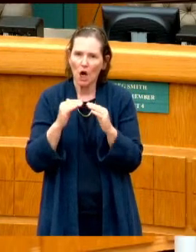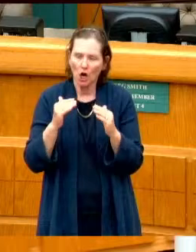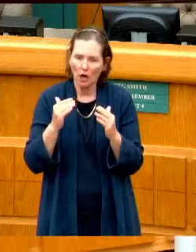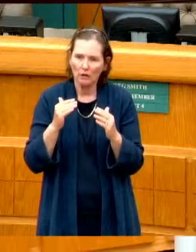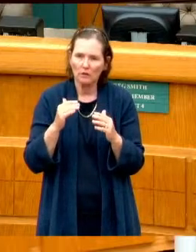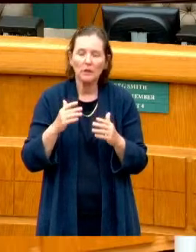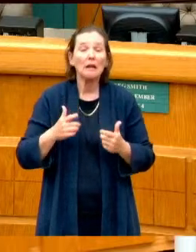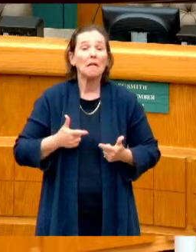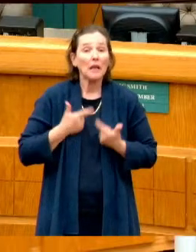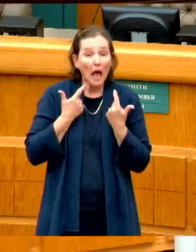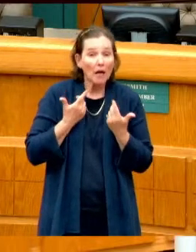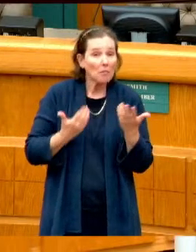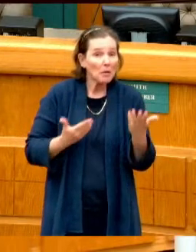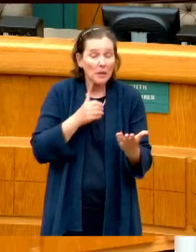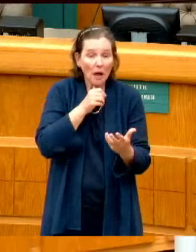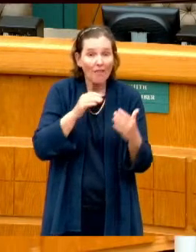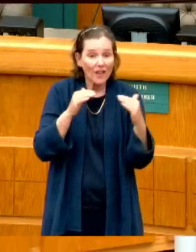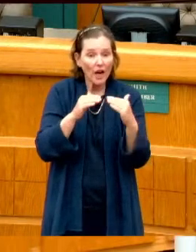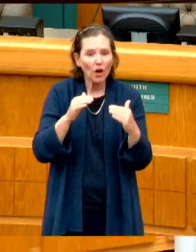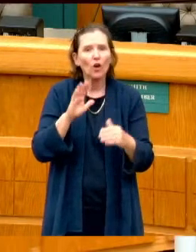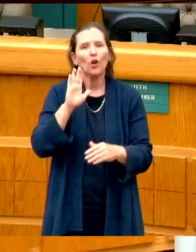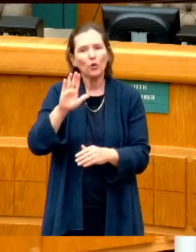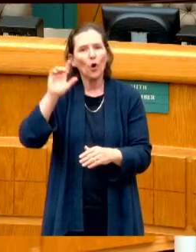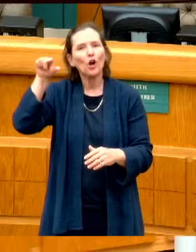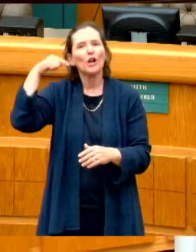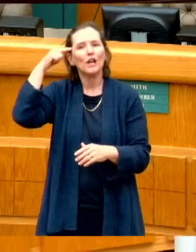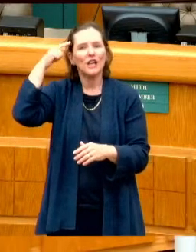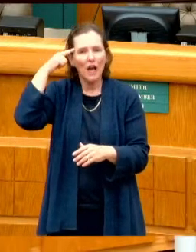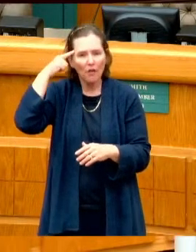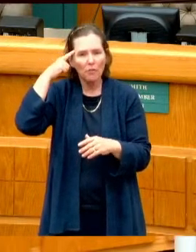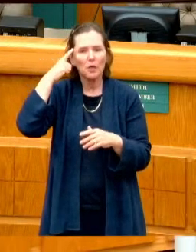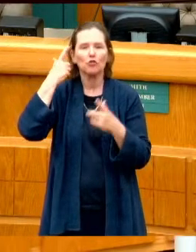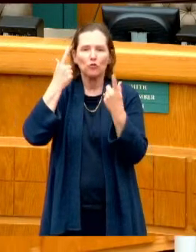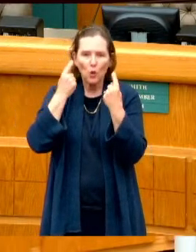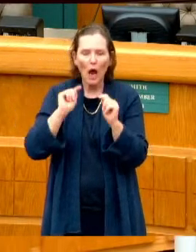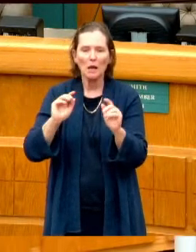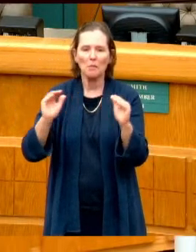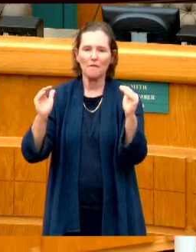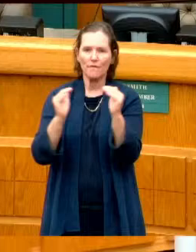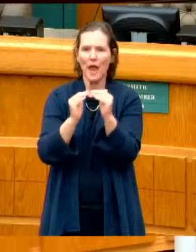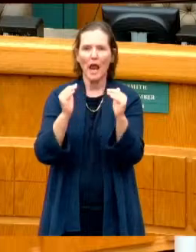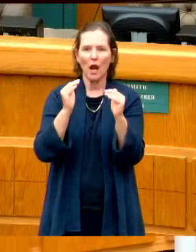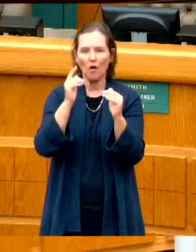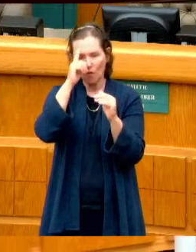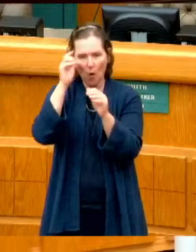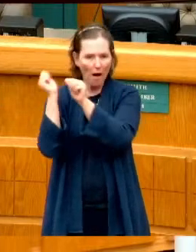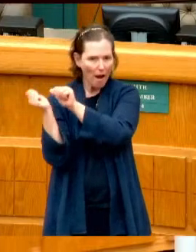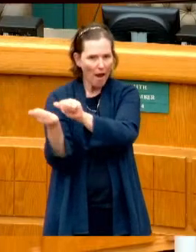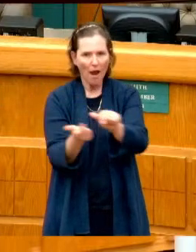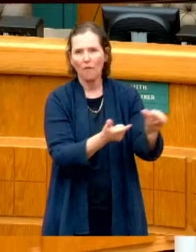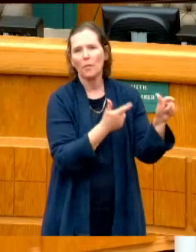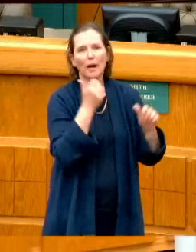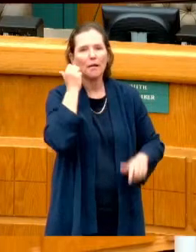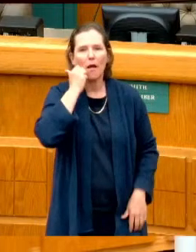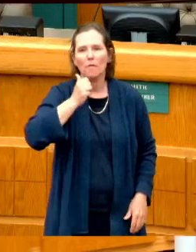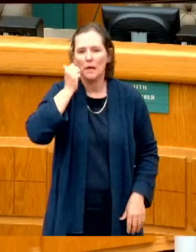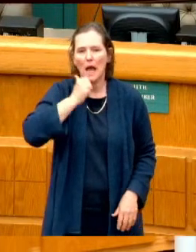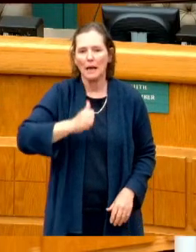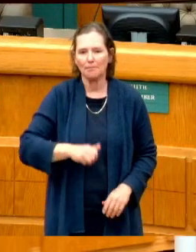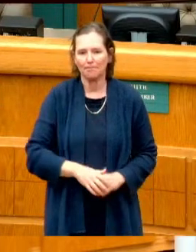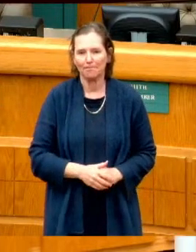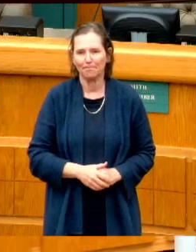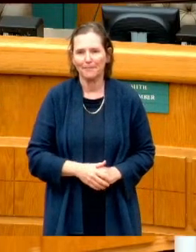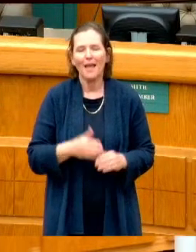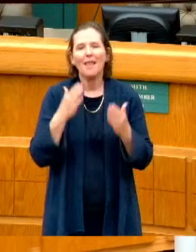life hasn't been fair, your government strives to be fair and equitable every day. So thanks to